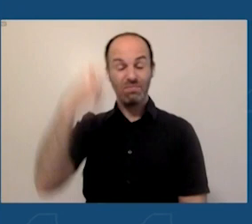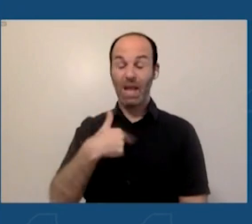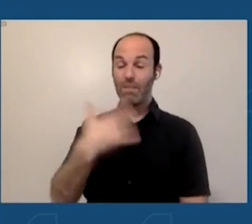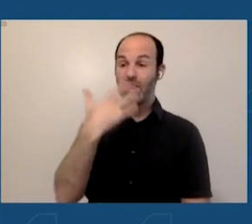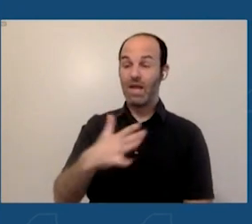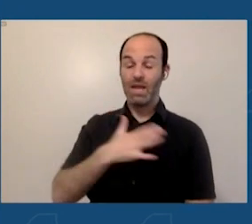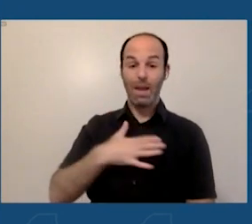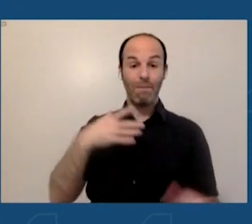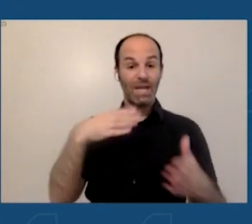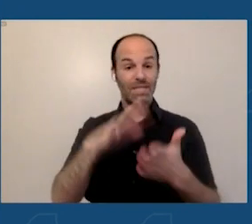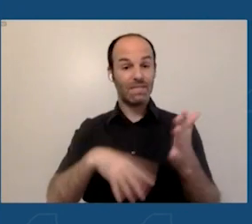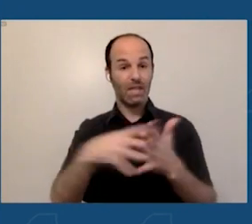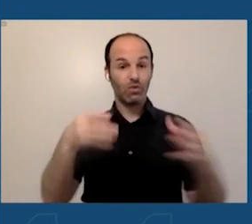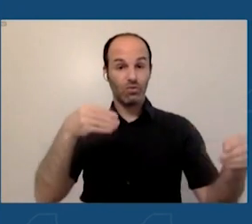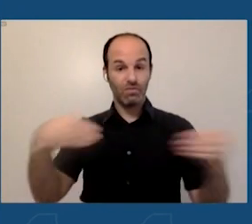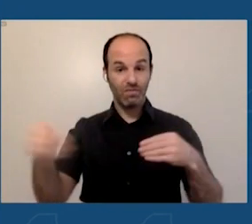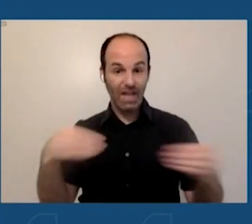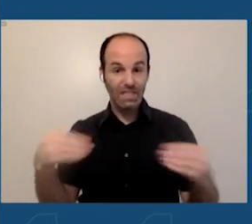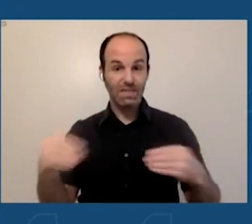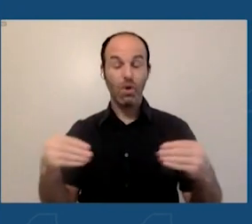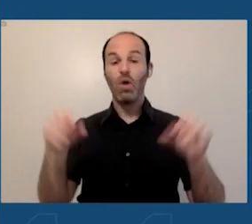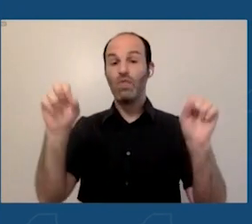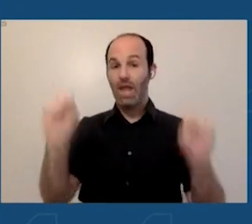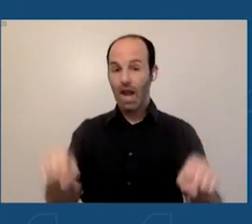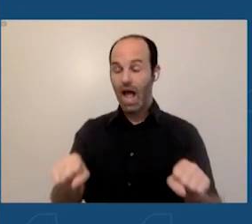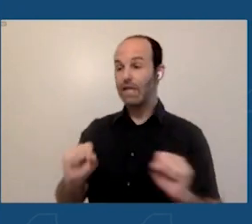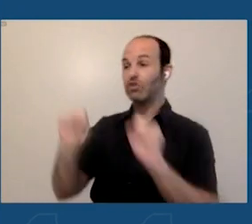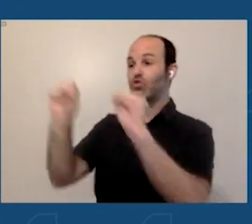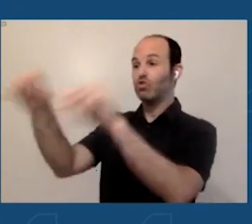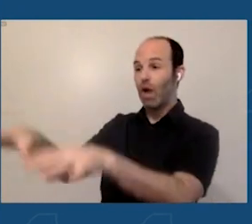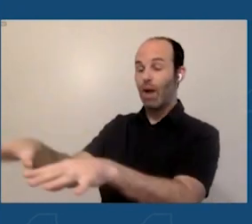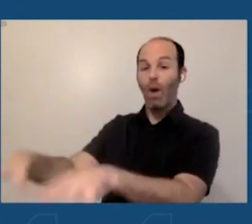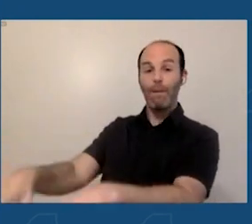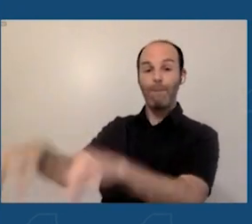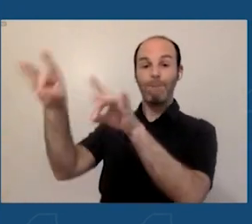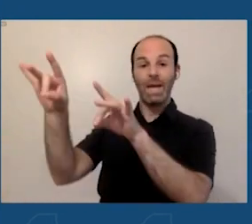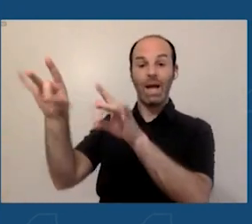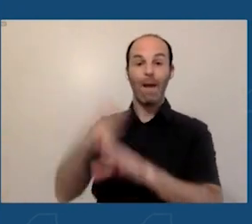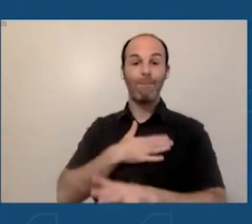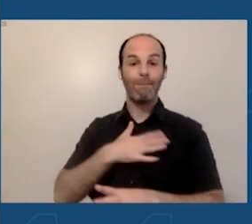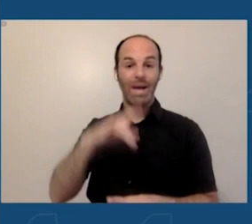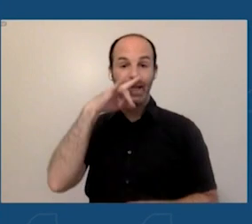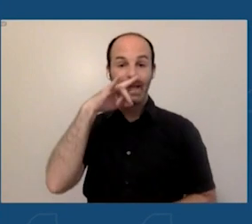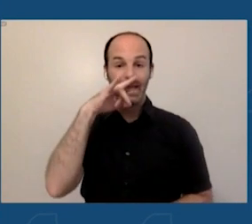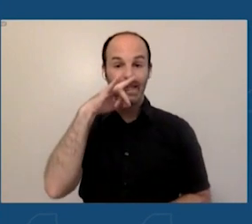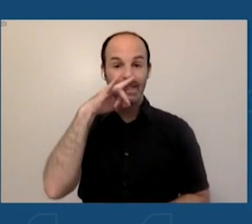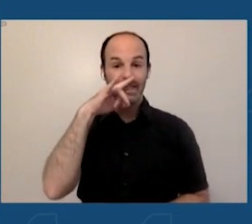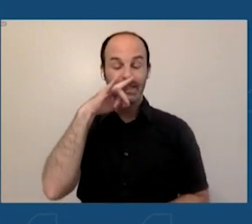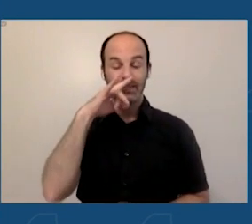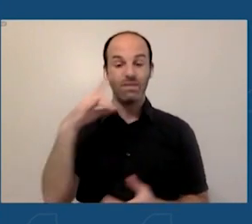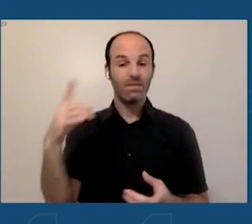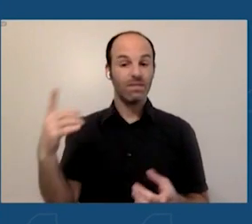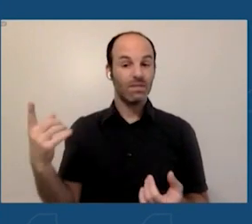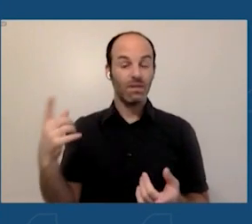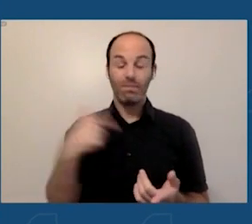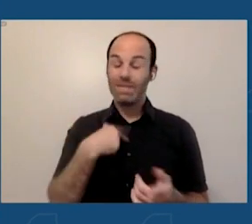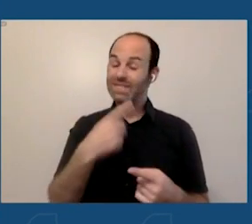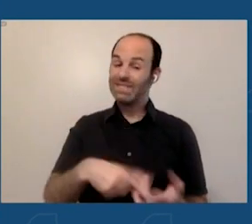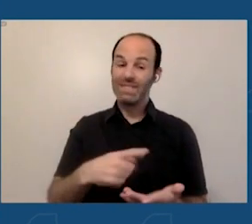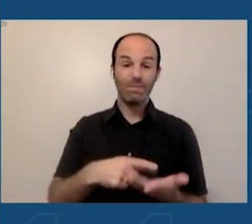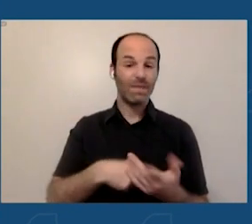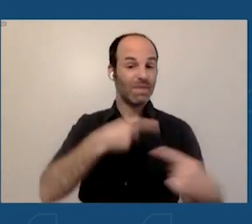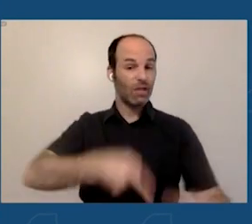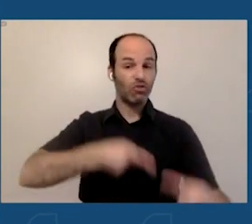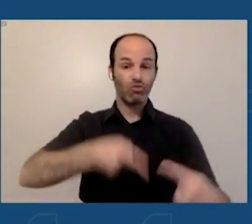opportunity to be able to drop off and pick up my kids. But even then, sometimes I struggle with childcare and having